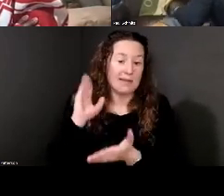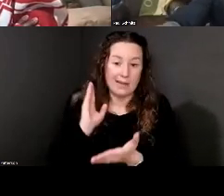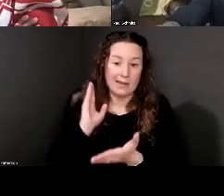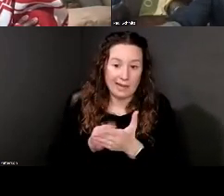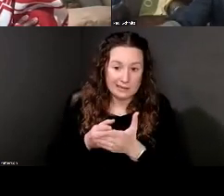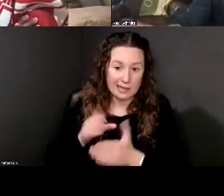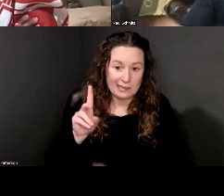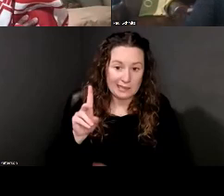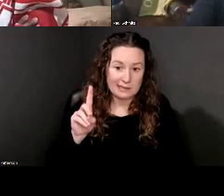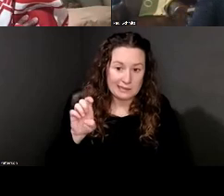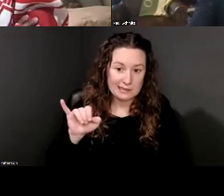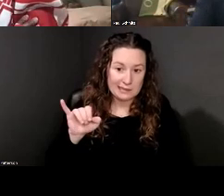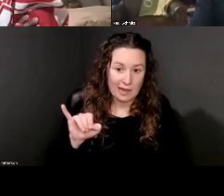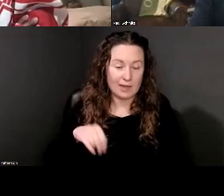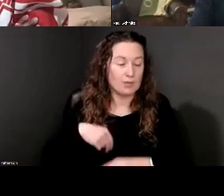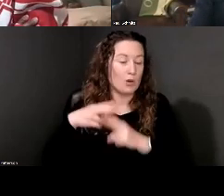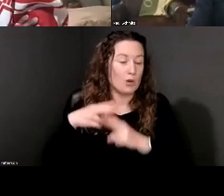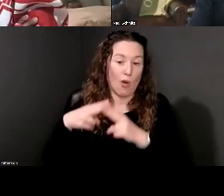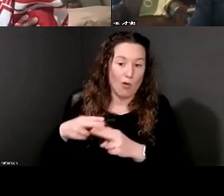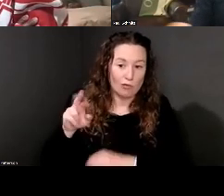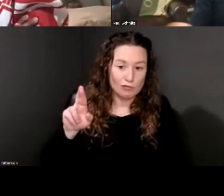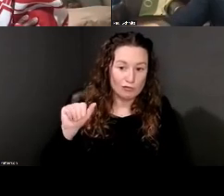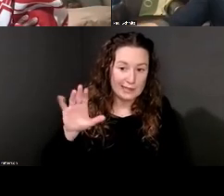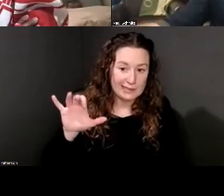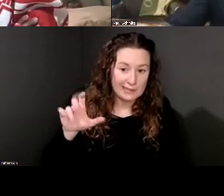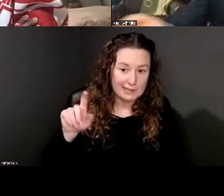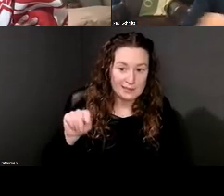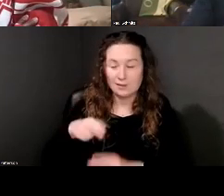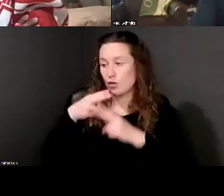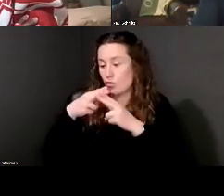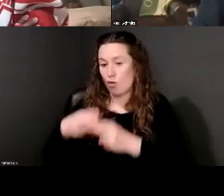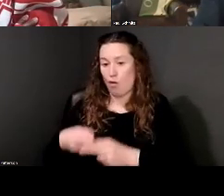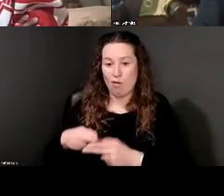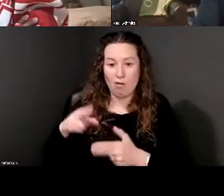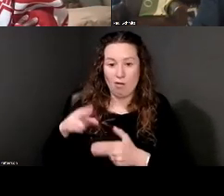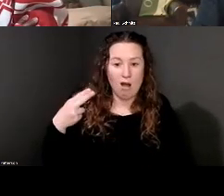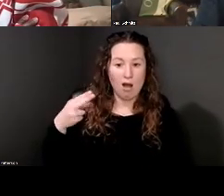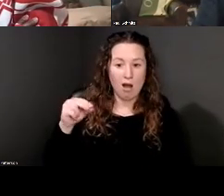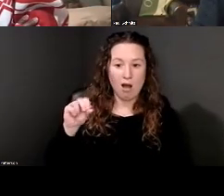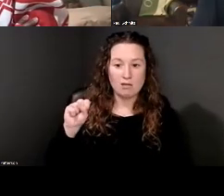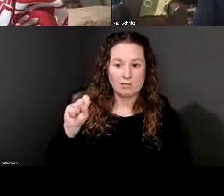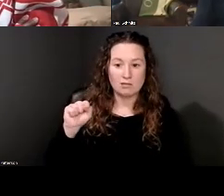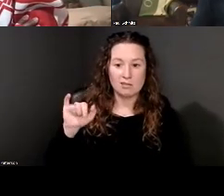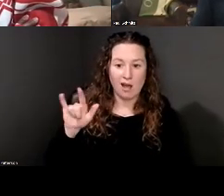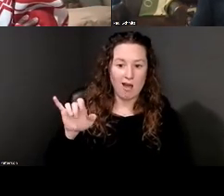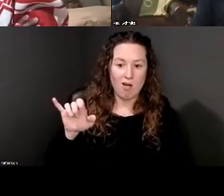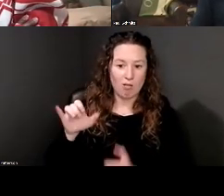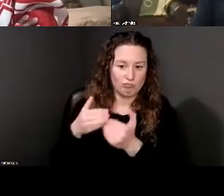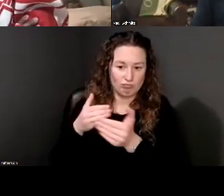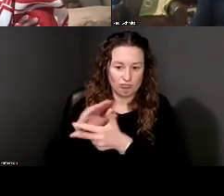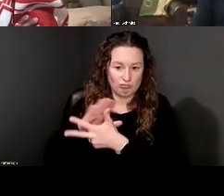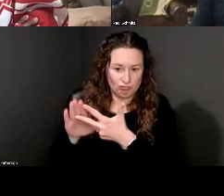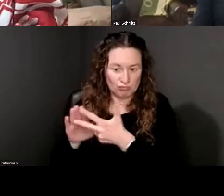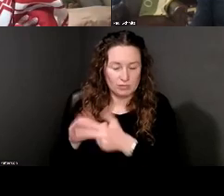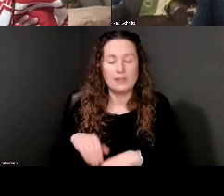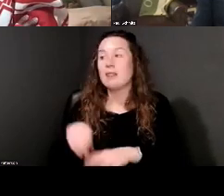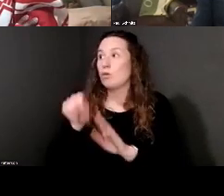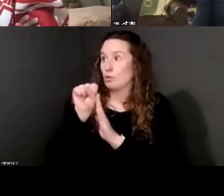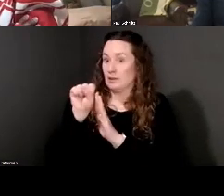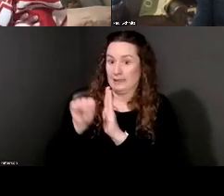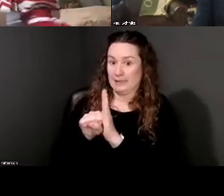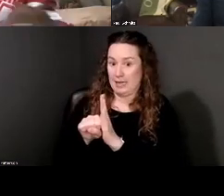can call it racist, we can call it hostile. Within those states, yet there are places where people